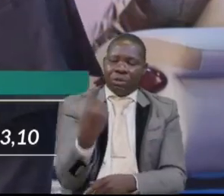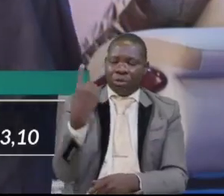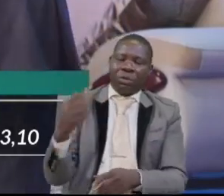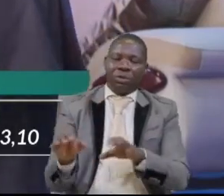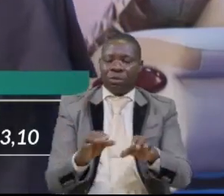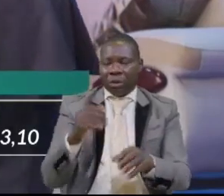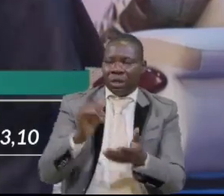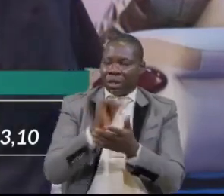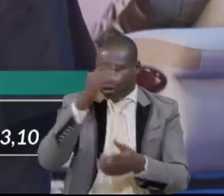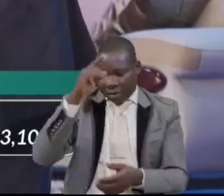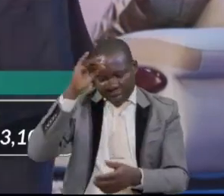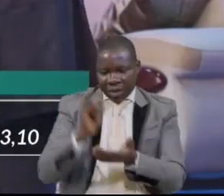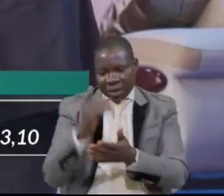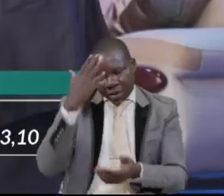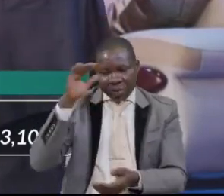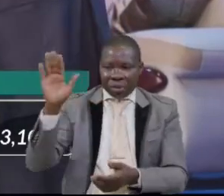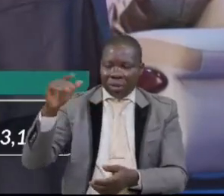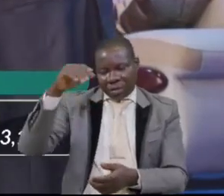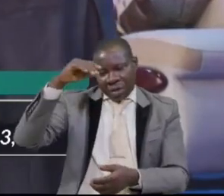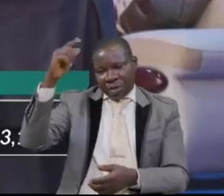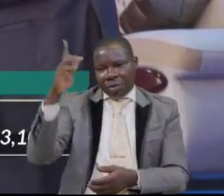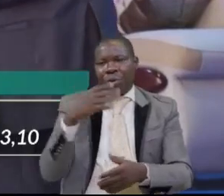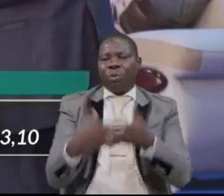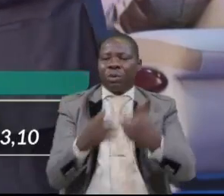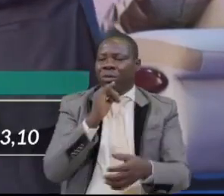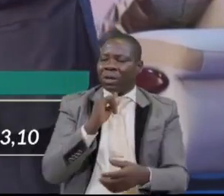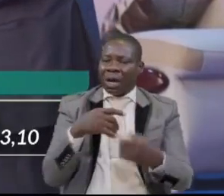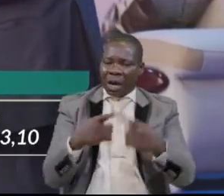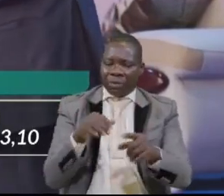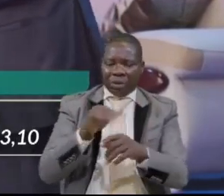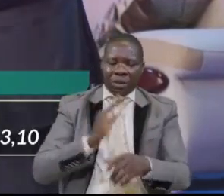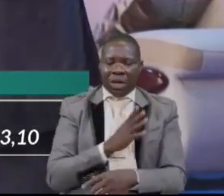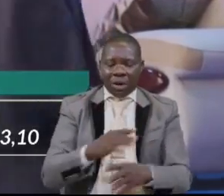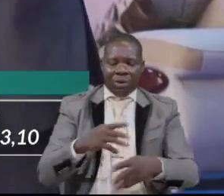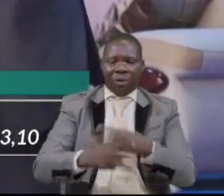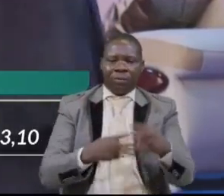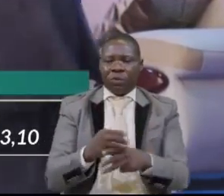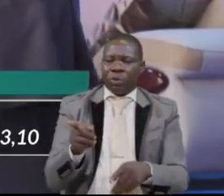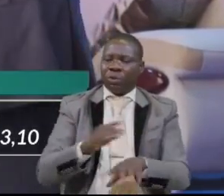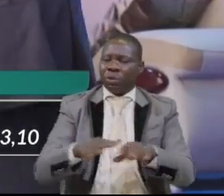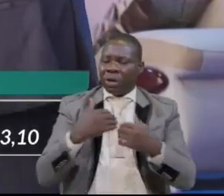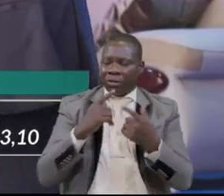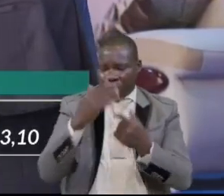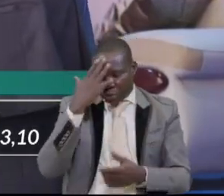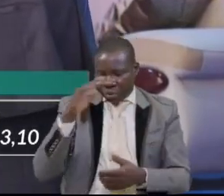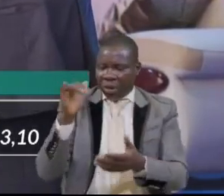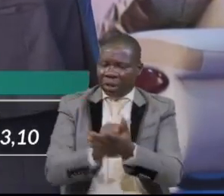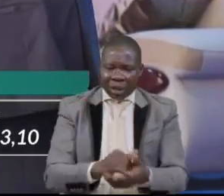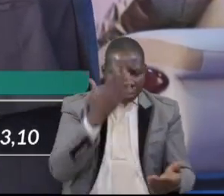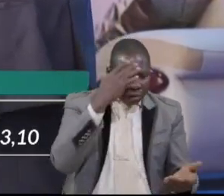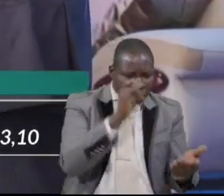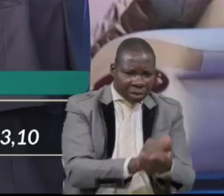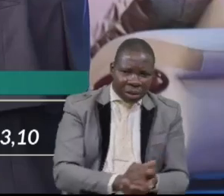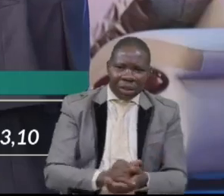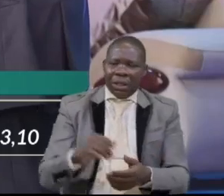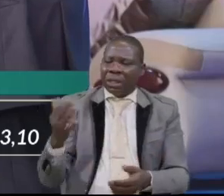is whatever is happening in our world you don't have to know that and know that and know that there's only one person you have